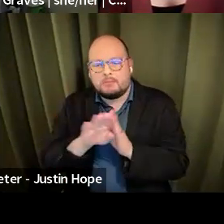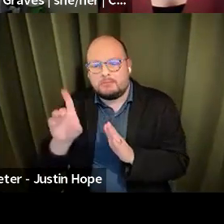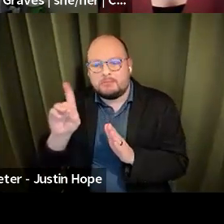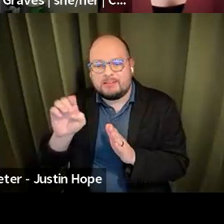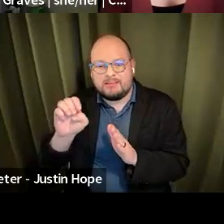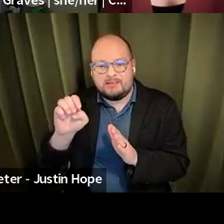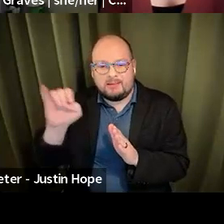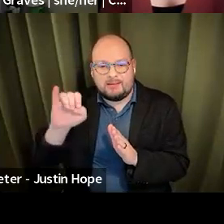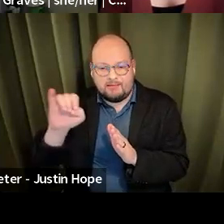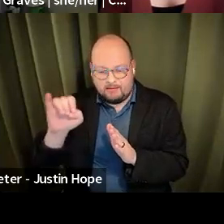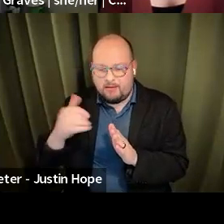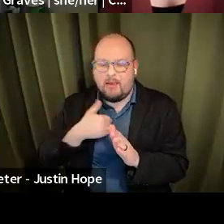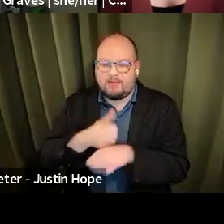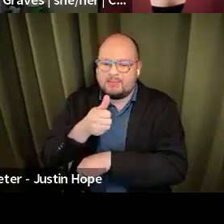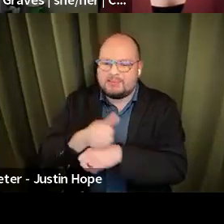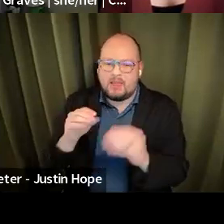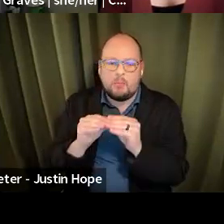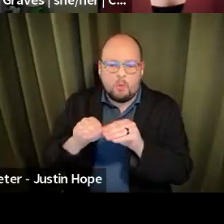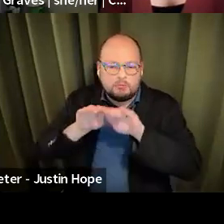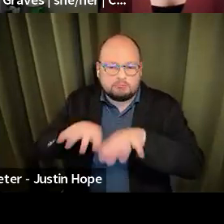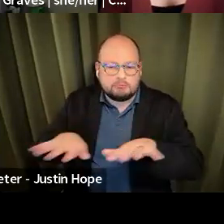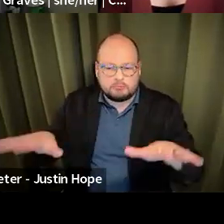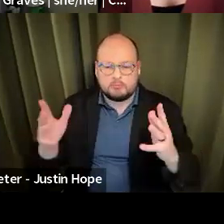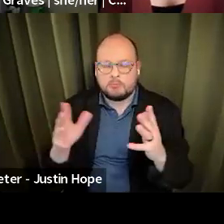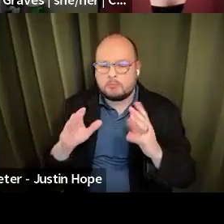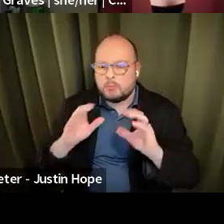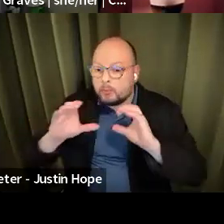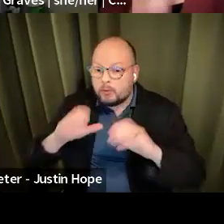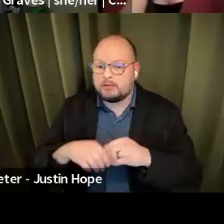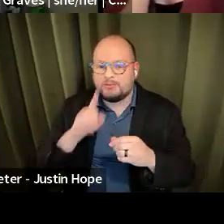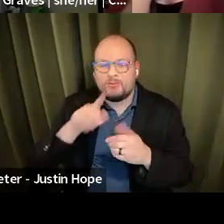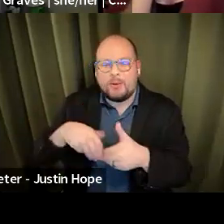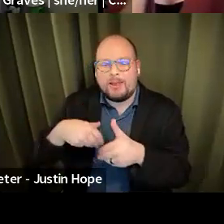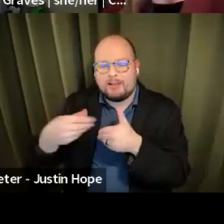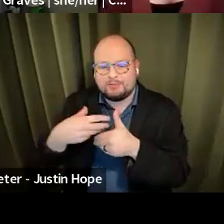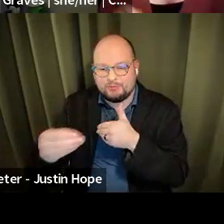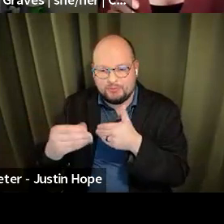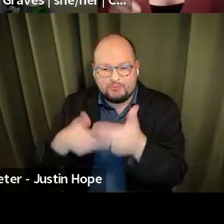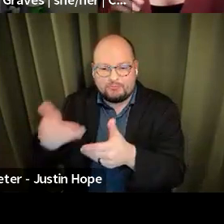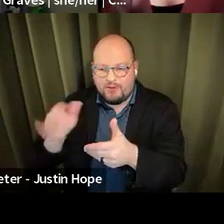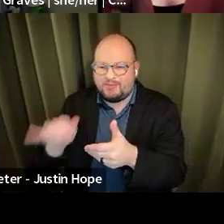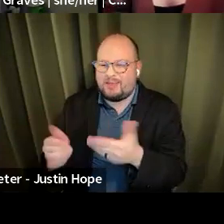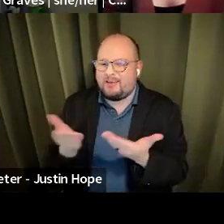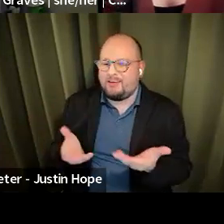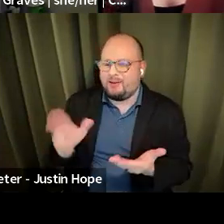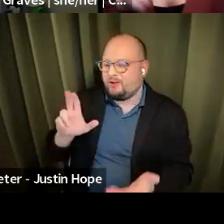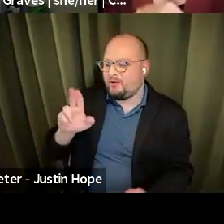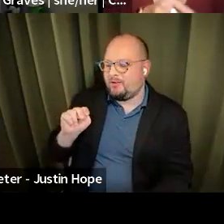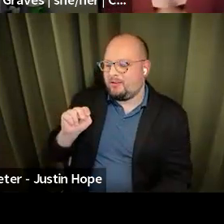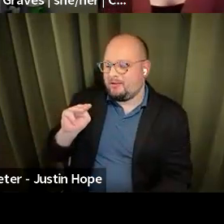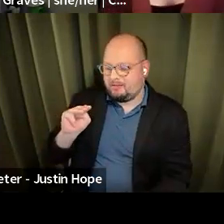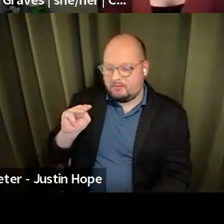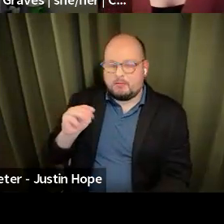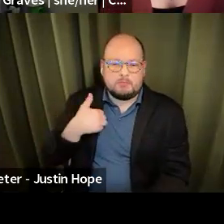it's an area of opportunity for UNM Health to get better at, is that external process. Great, thank you. Monica, anything you want to say?